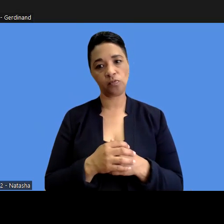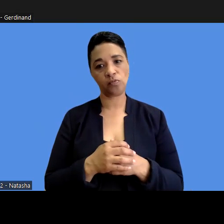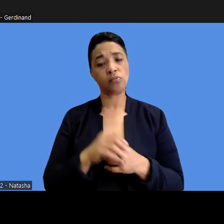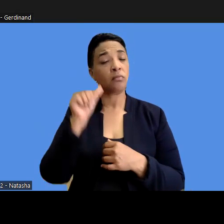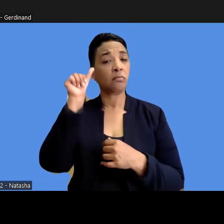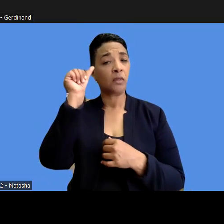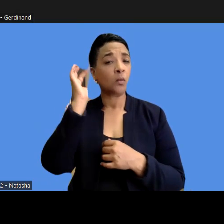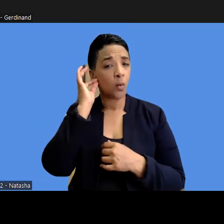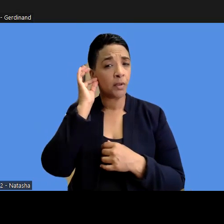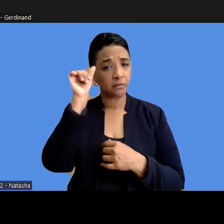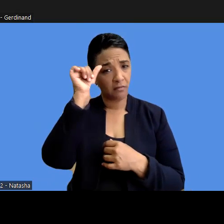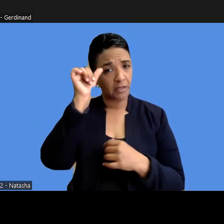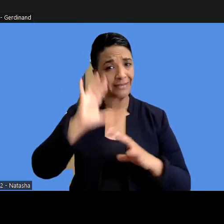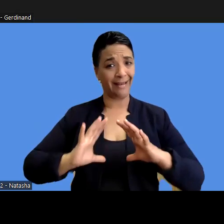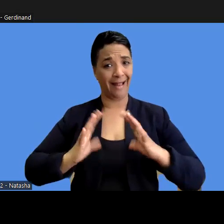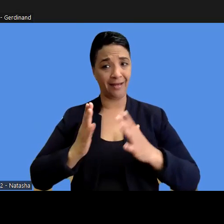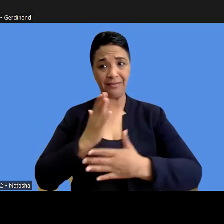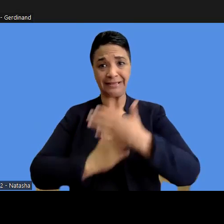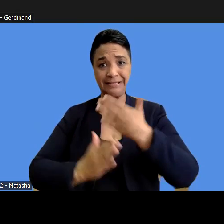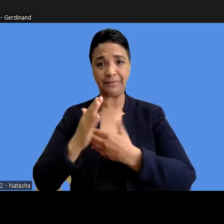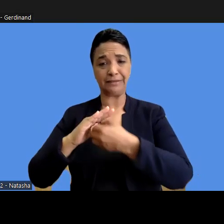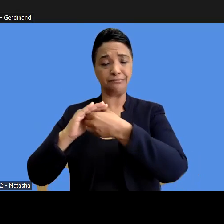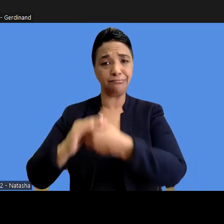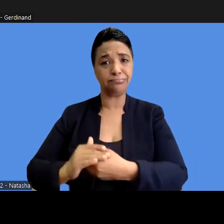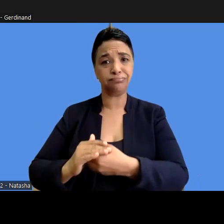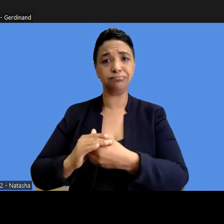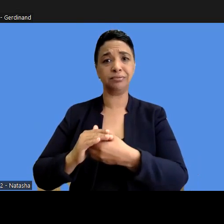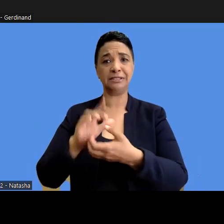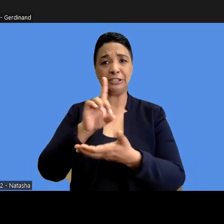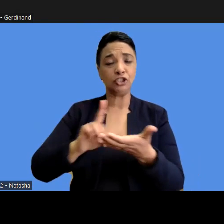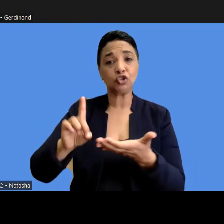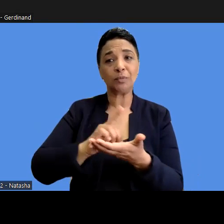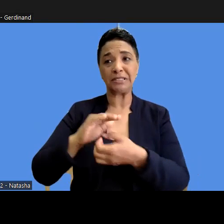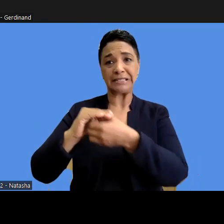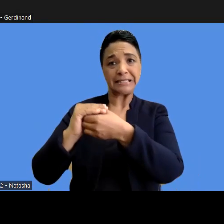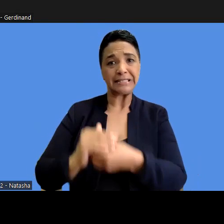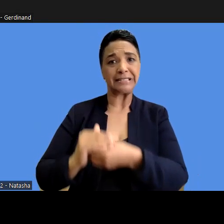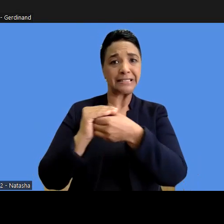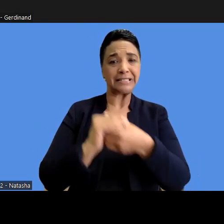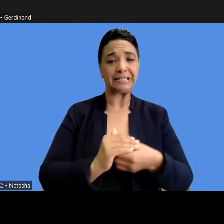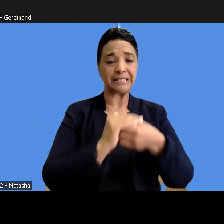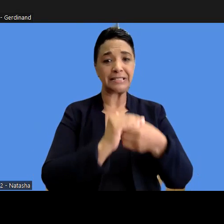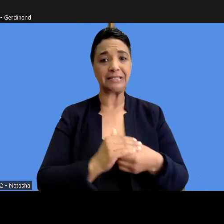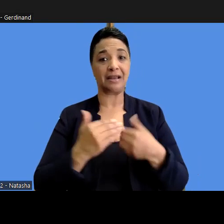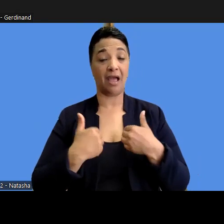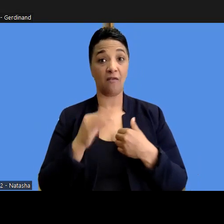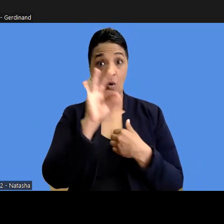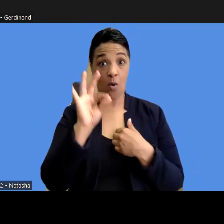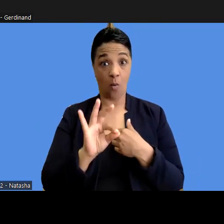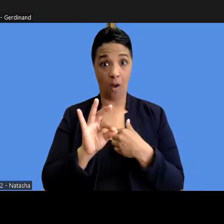facing double discriminations, once because of their gender and other is because of their disability.